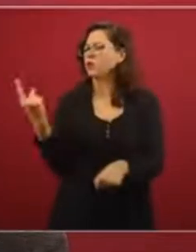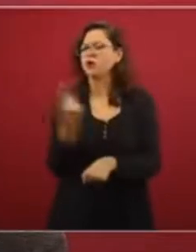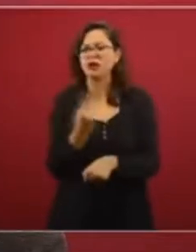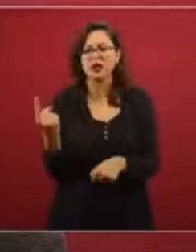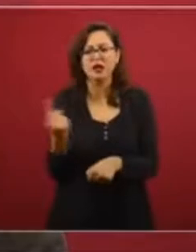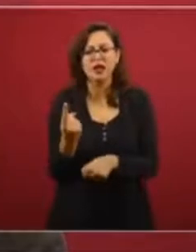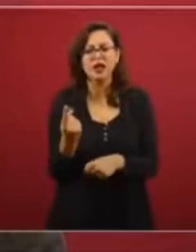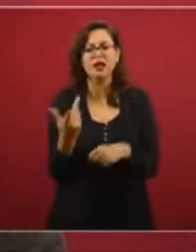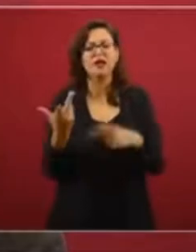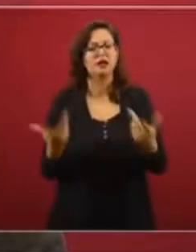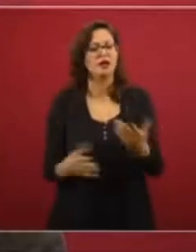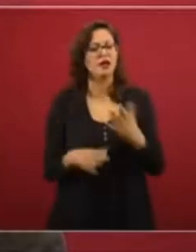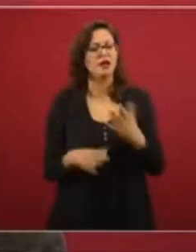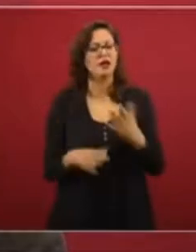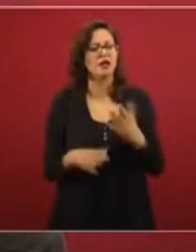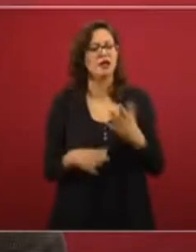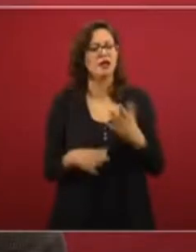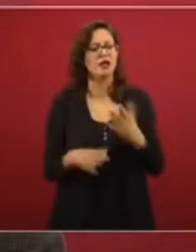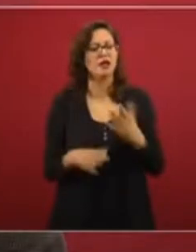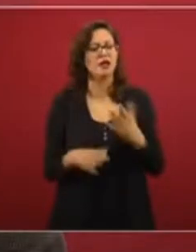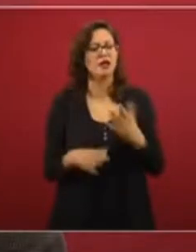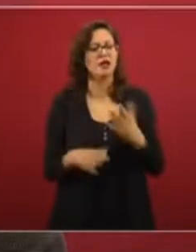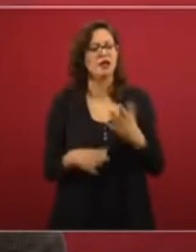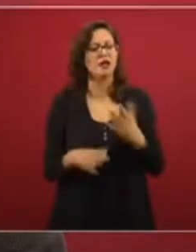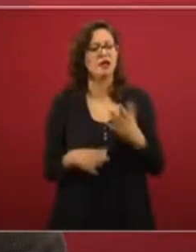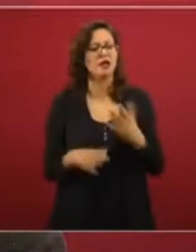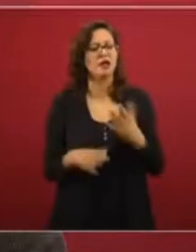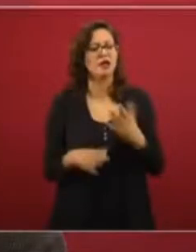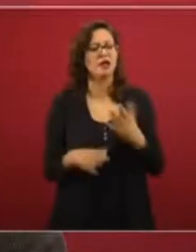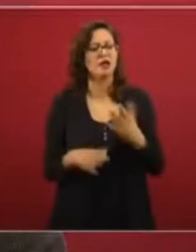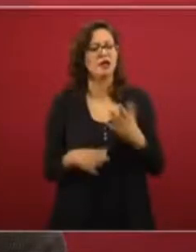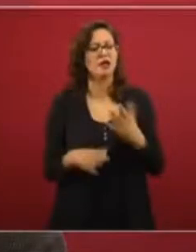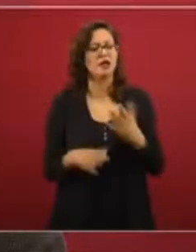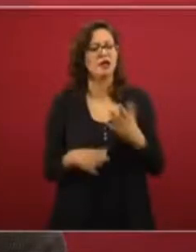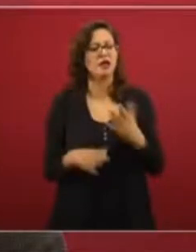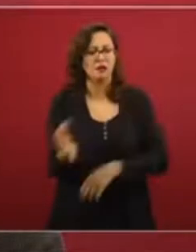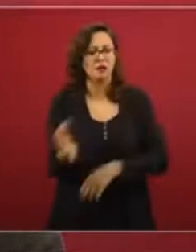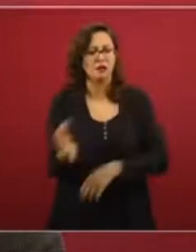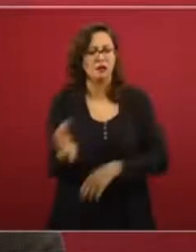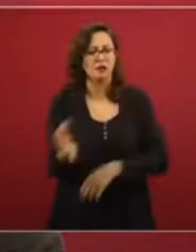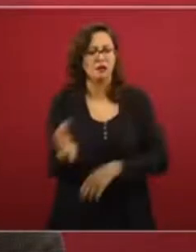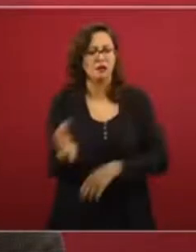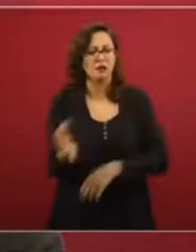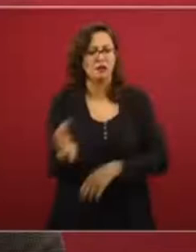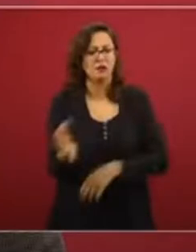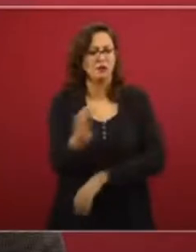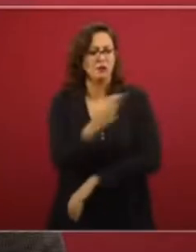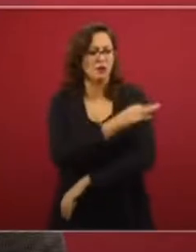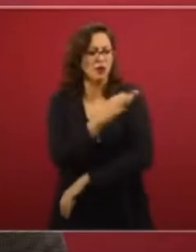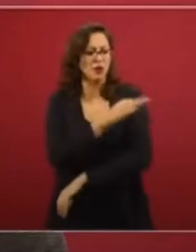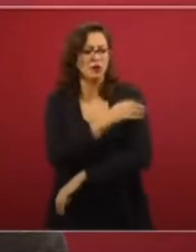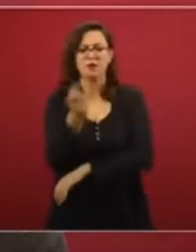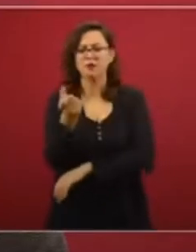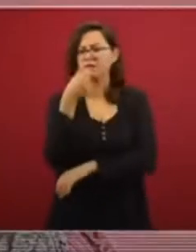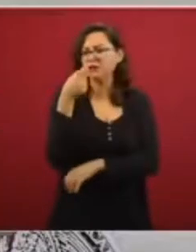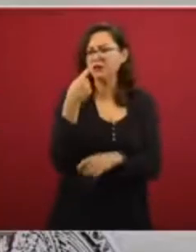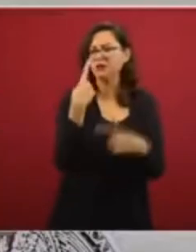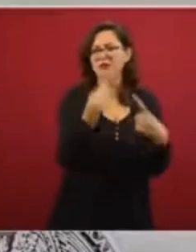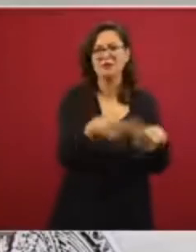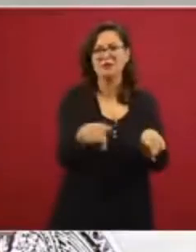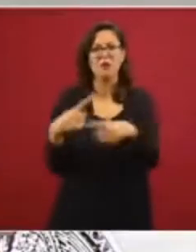Cómo contrarrestarlo. And how to counteract it, how to slow it down. La vacuna, los medicamentos,